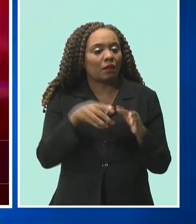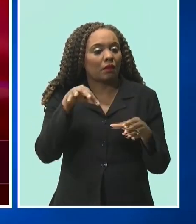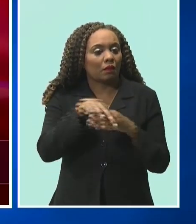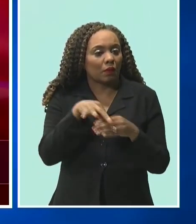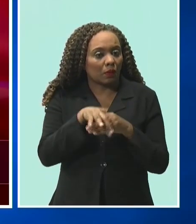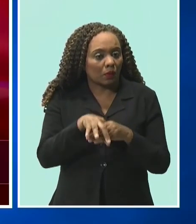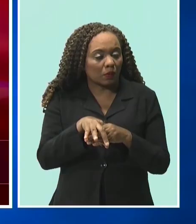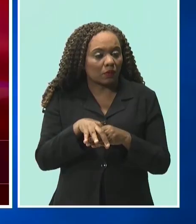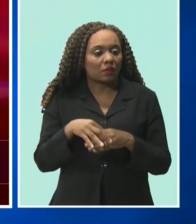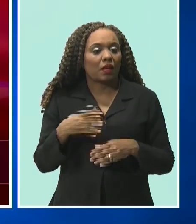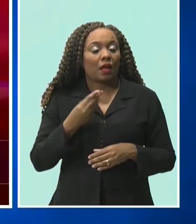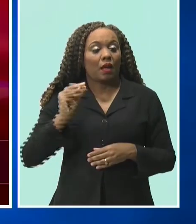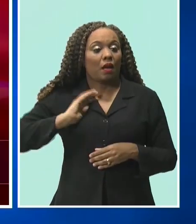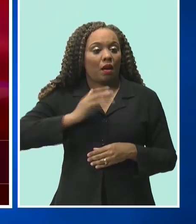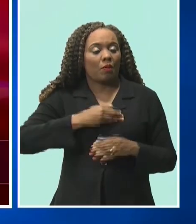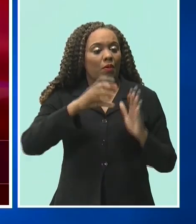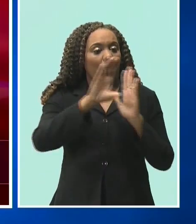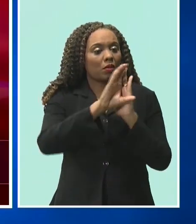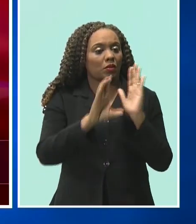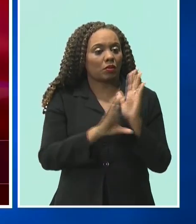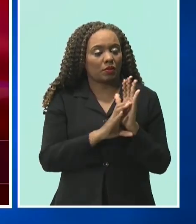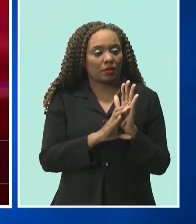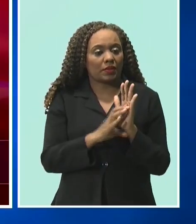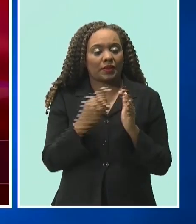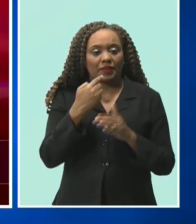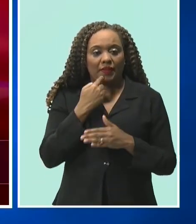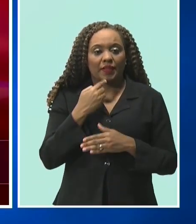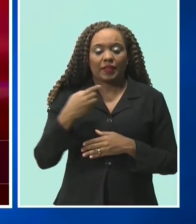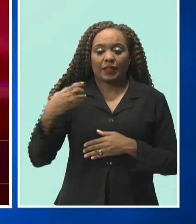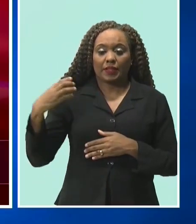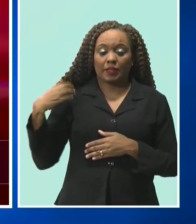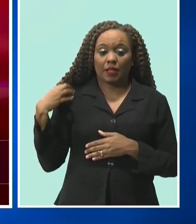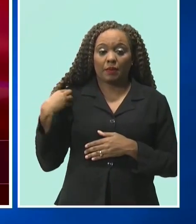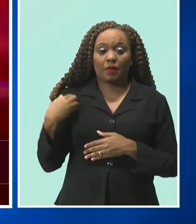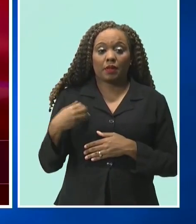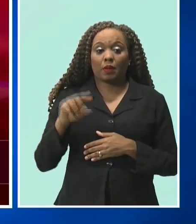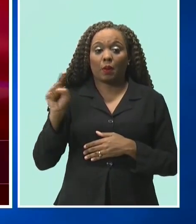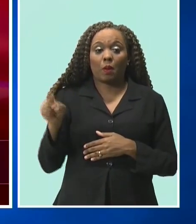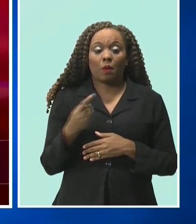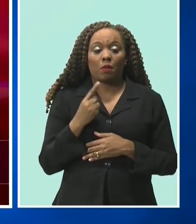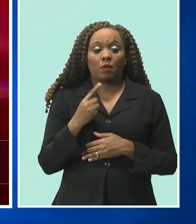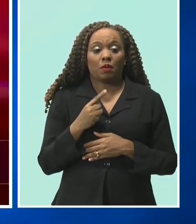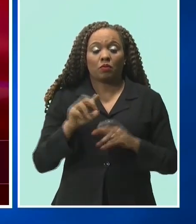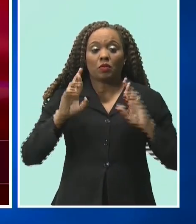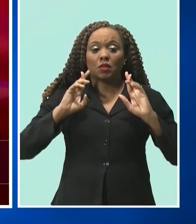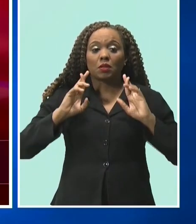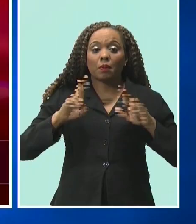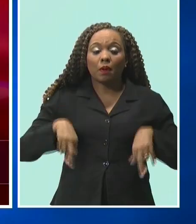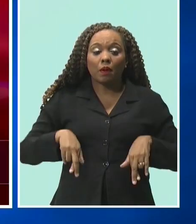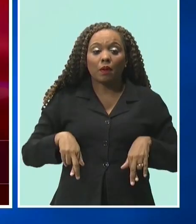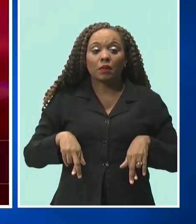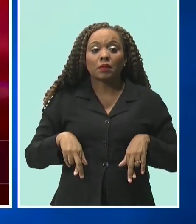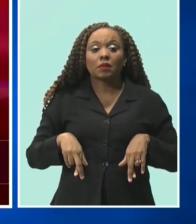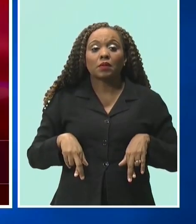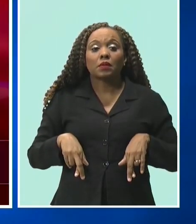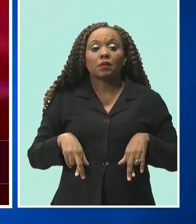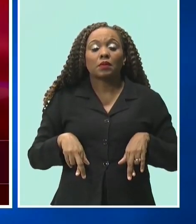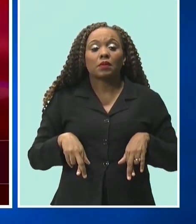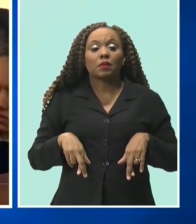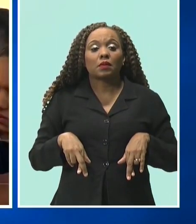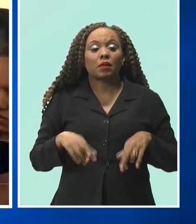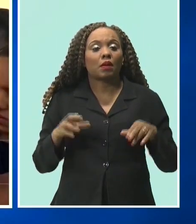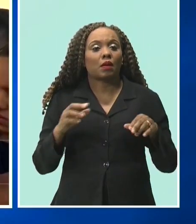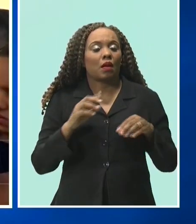Constitution requires the chairman to act only on the report of the Chief Election